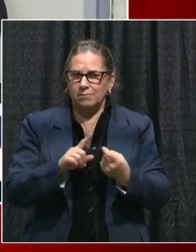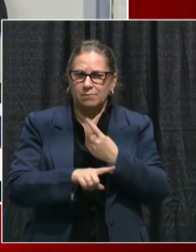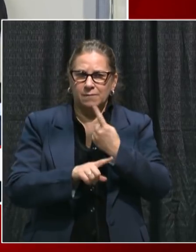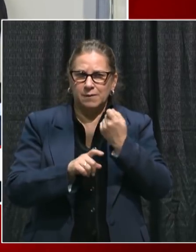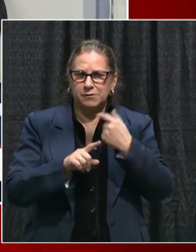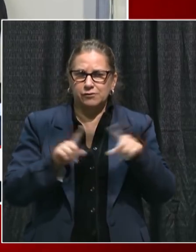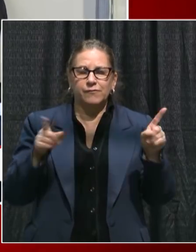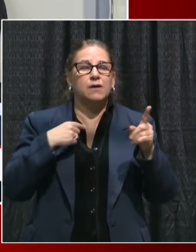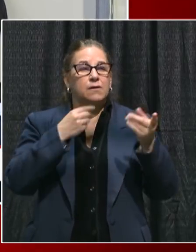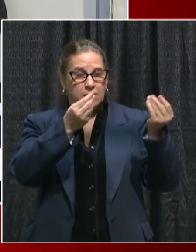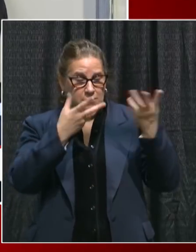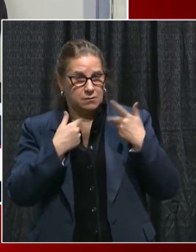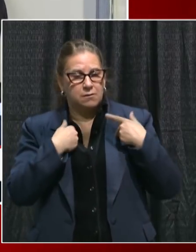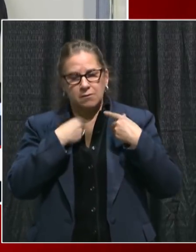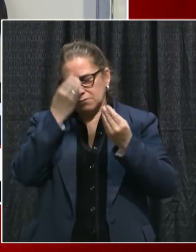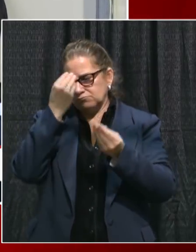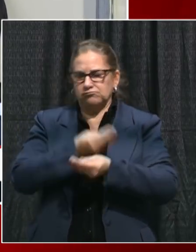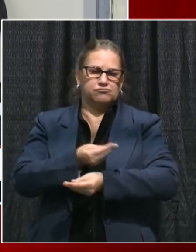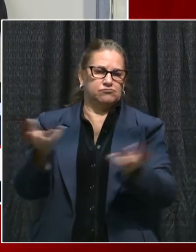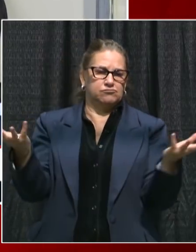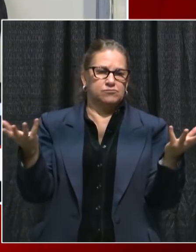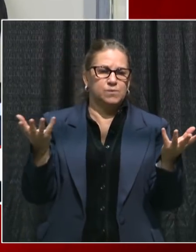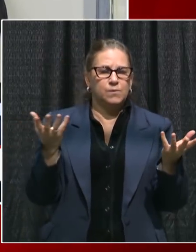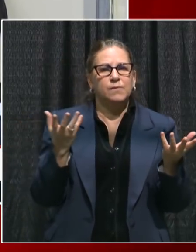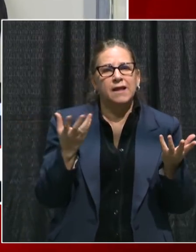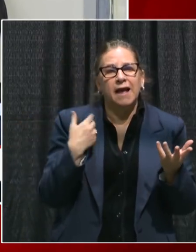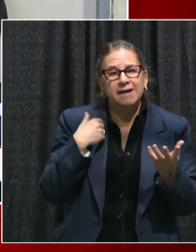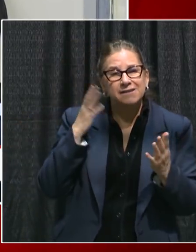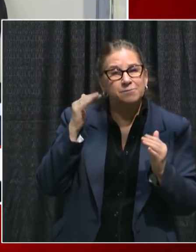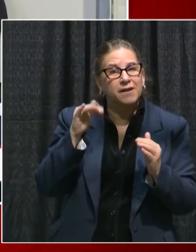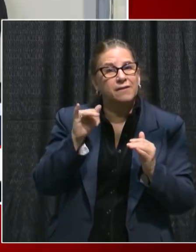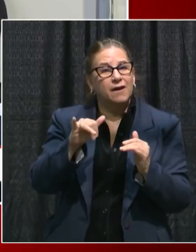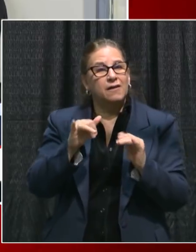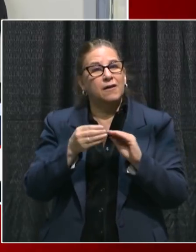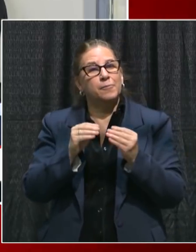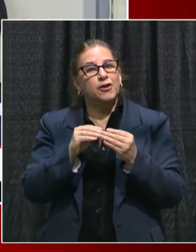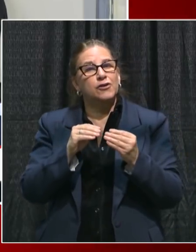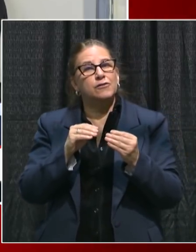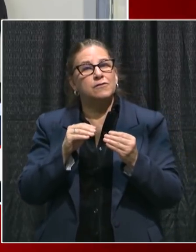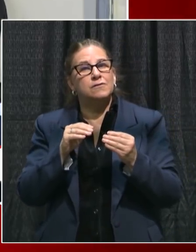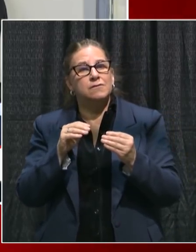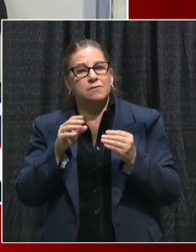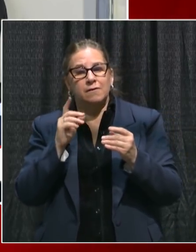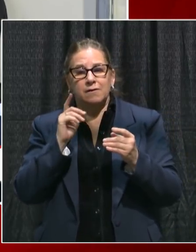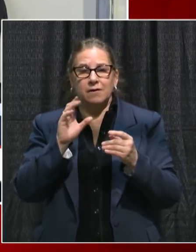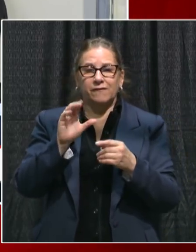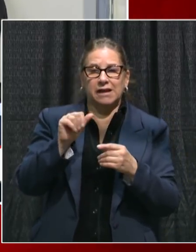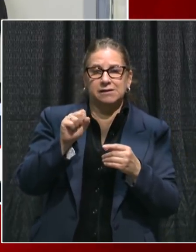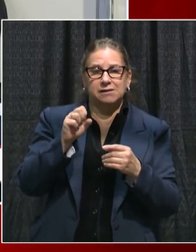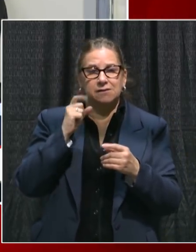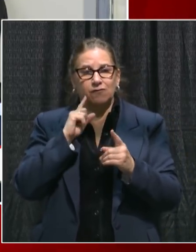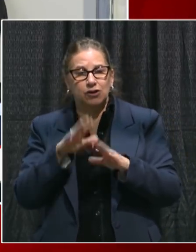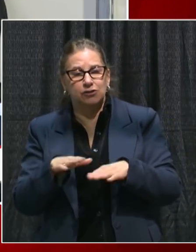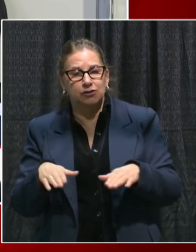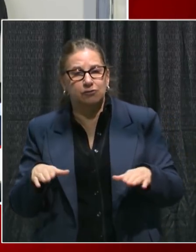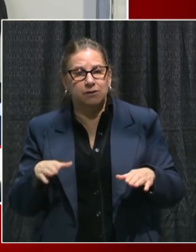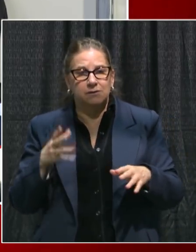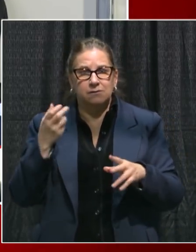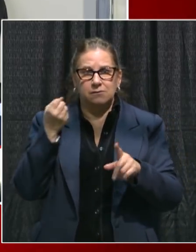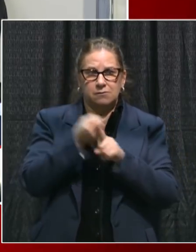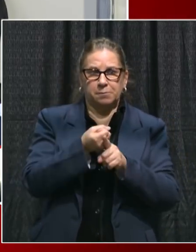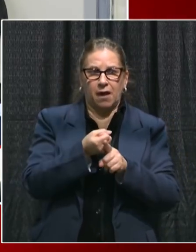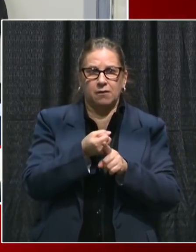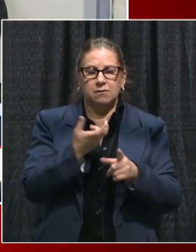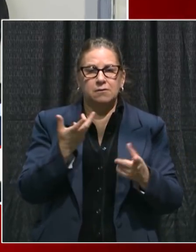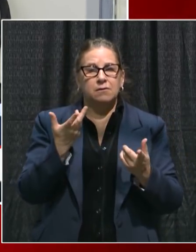not anticipate that the number of children to be impacted with this atypical presentation will compromise our medical surge